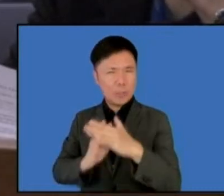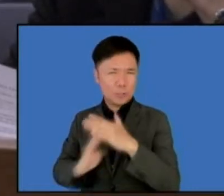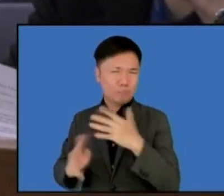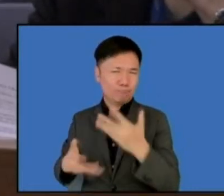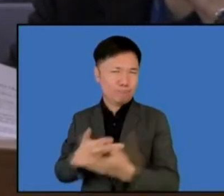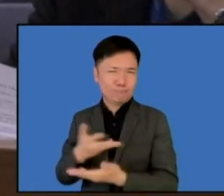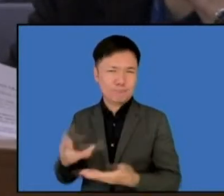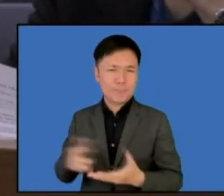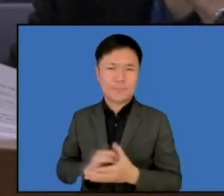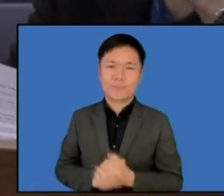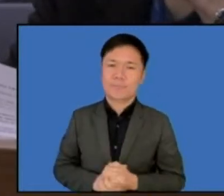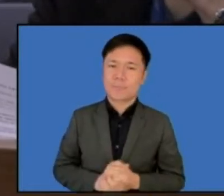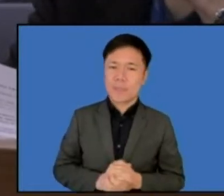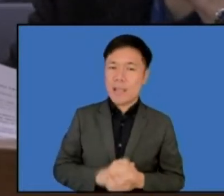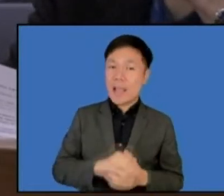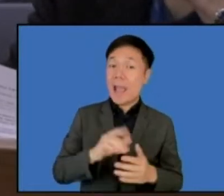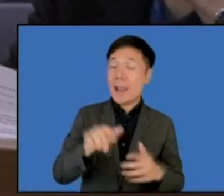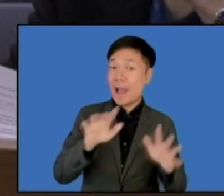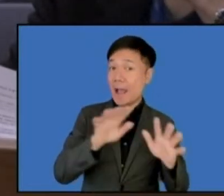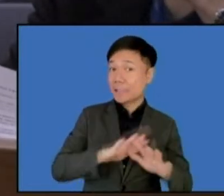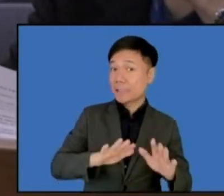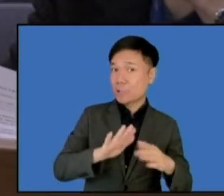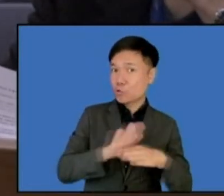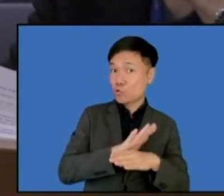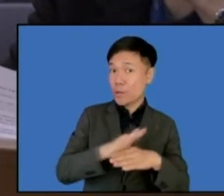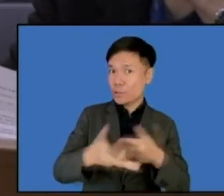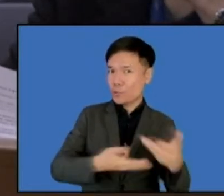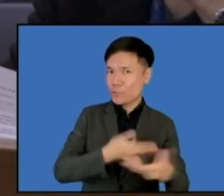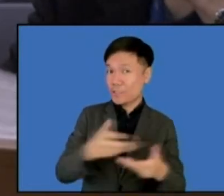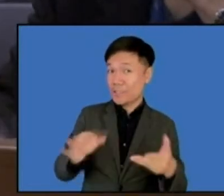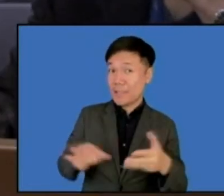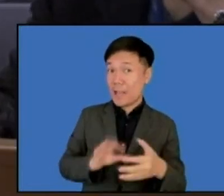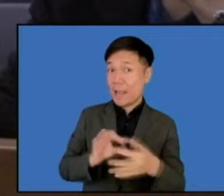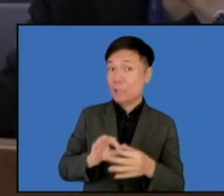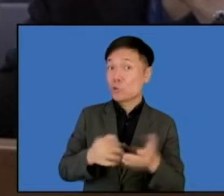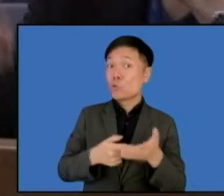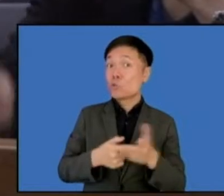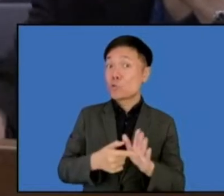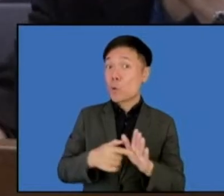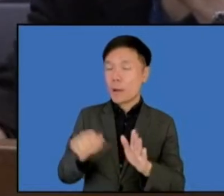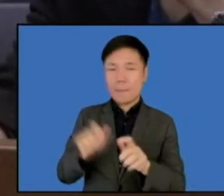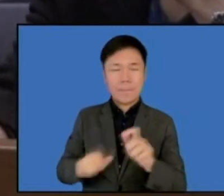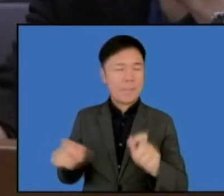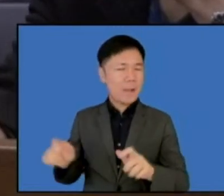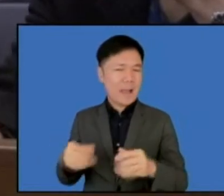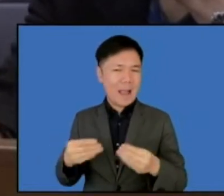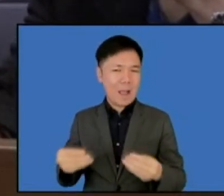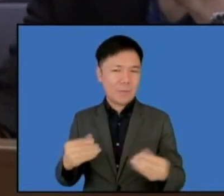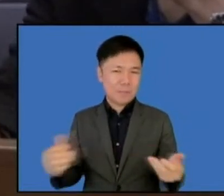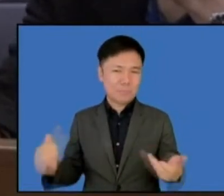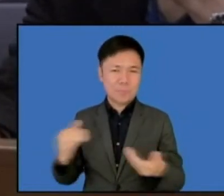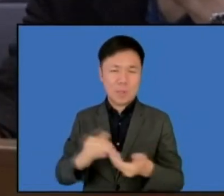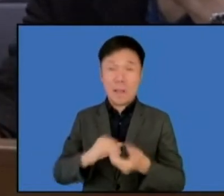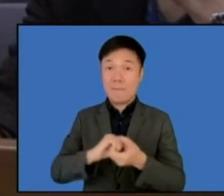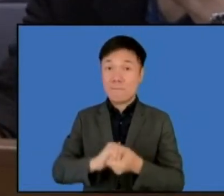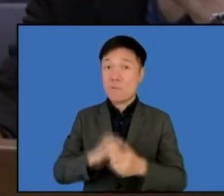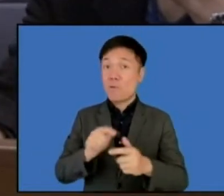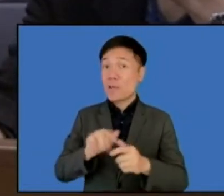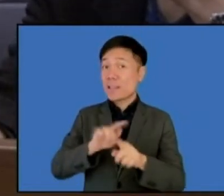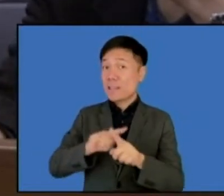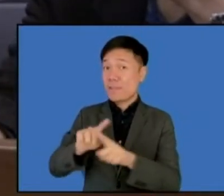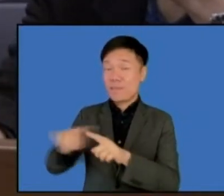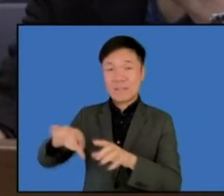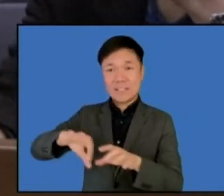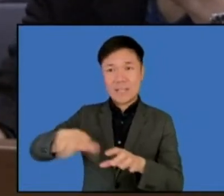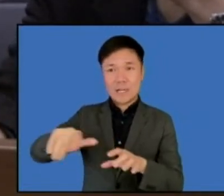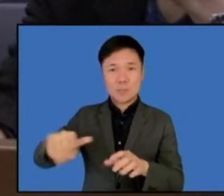Asian Regional Trade Union Council are important bodies that represent the voices of workers in migration processes in their respective subregions.